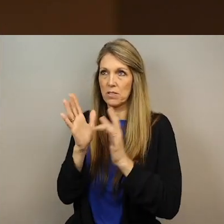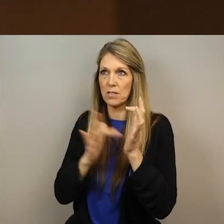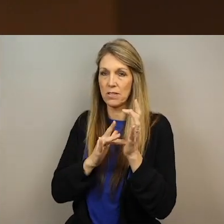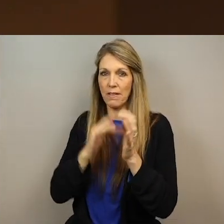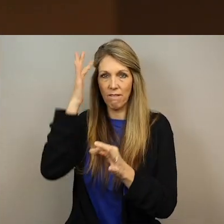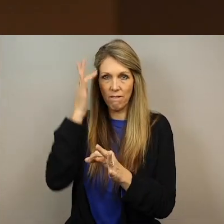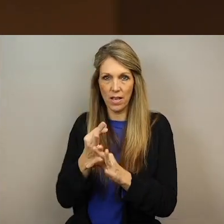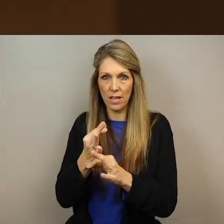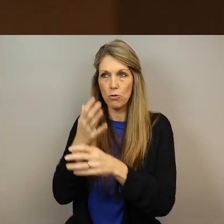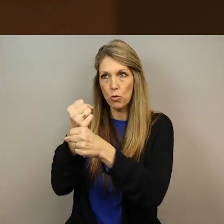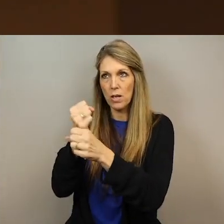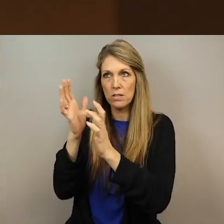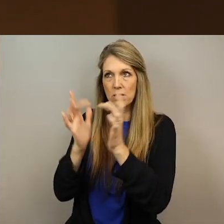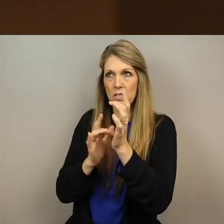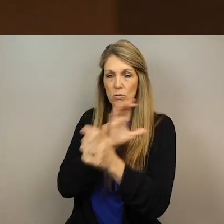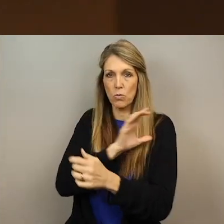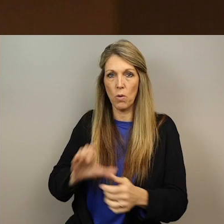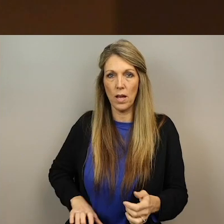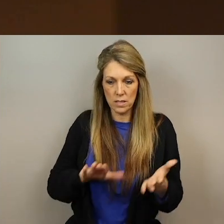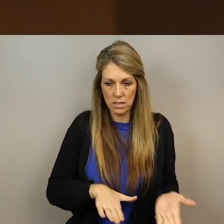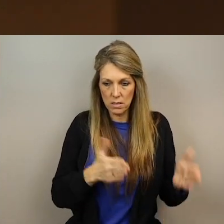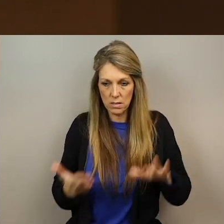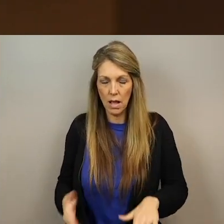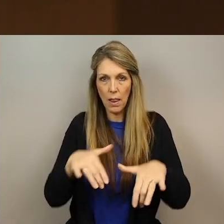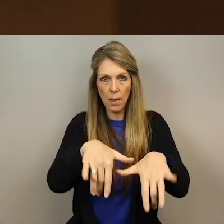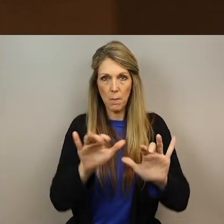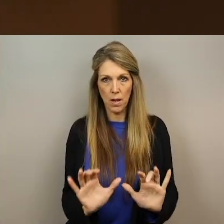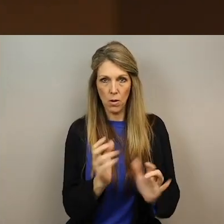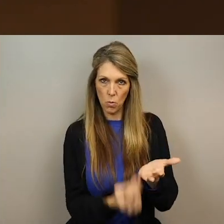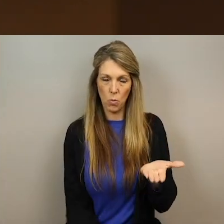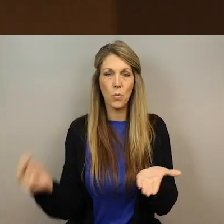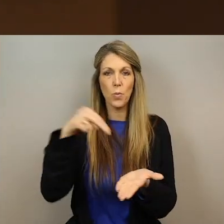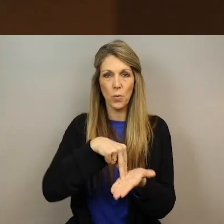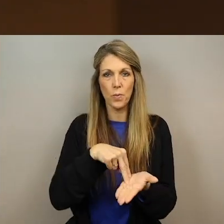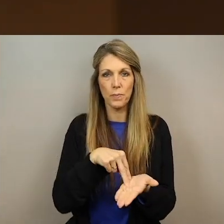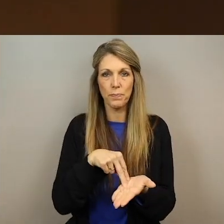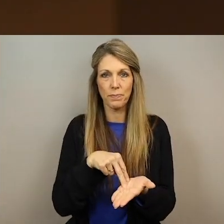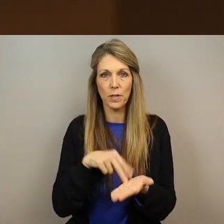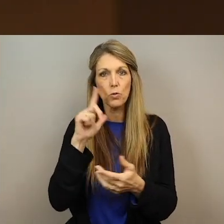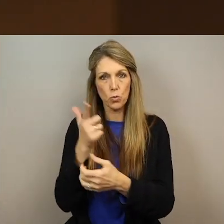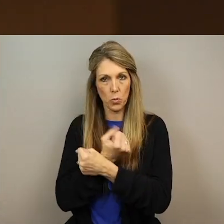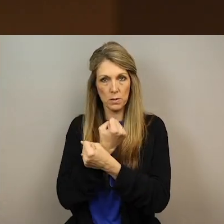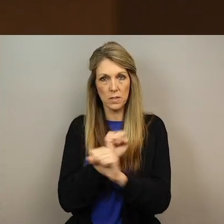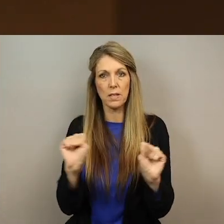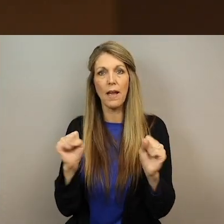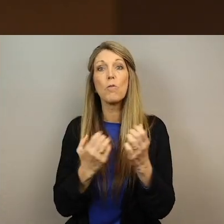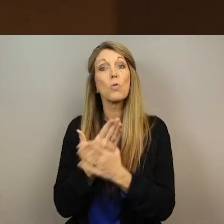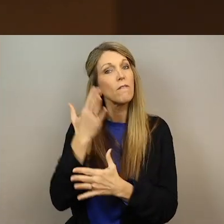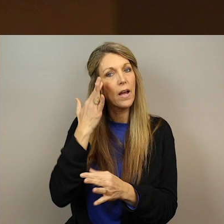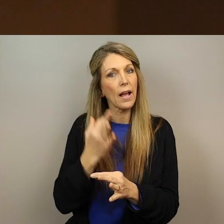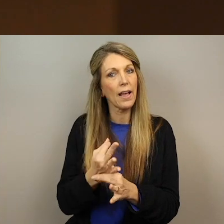the Lord Jesus Christ, in His death, burial, and resurrection. So He says, "For by grace you have been saved through